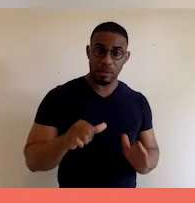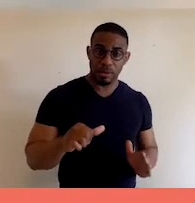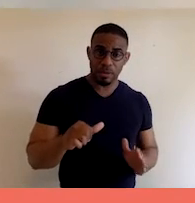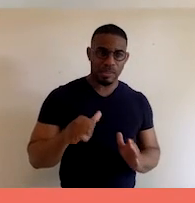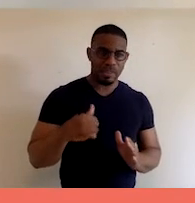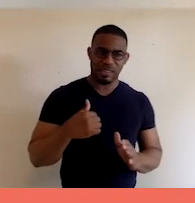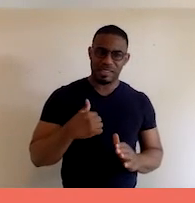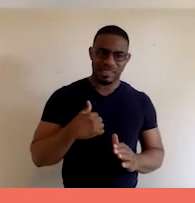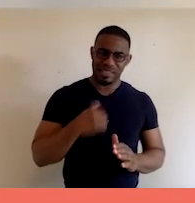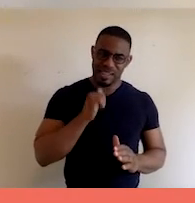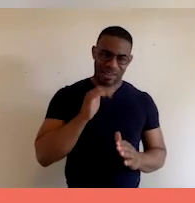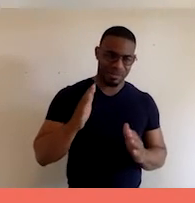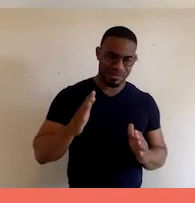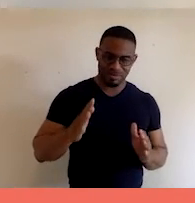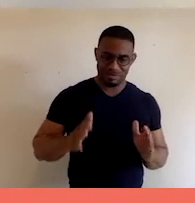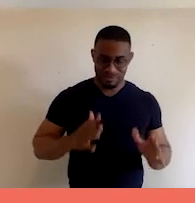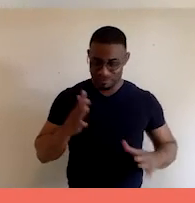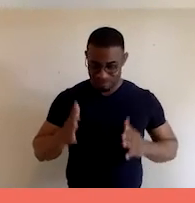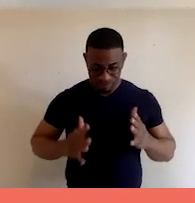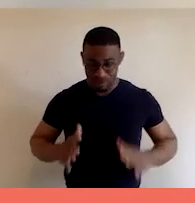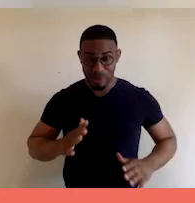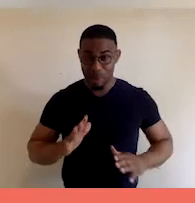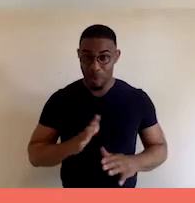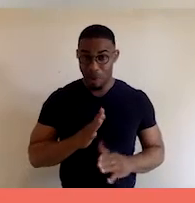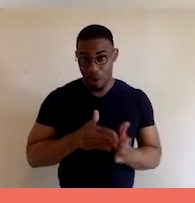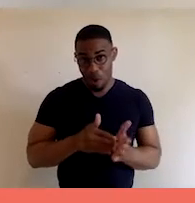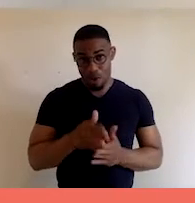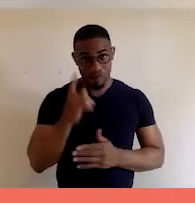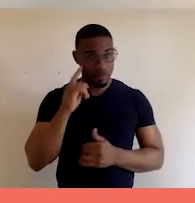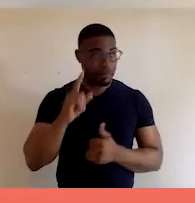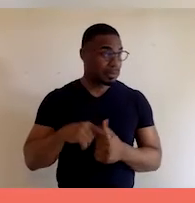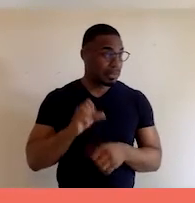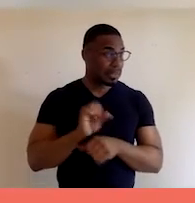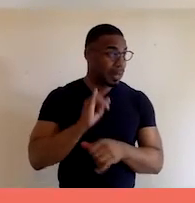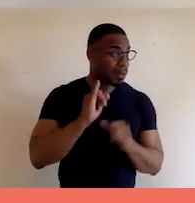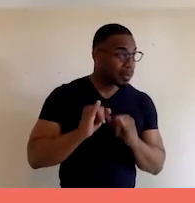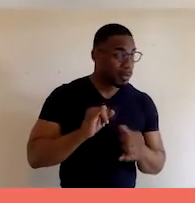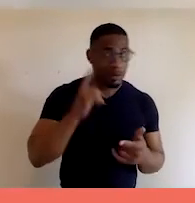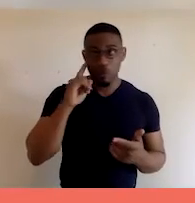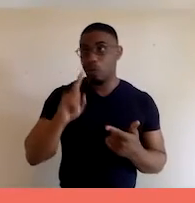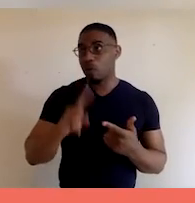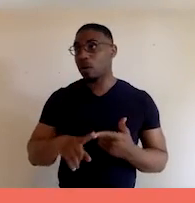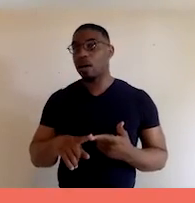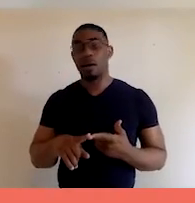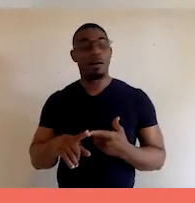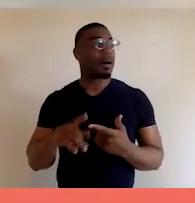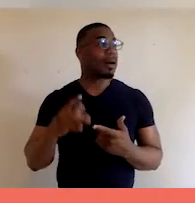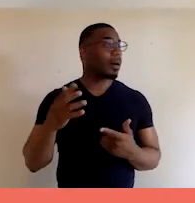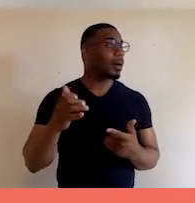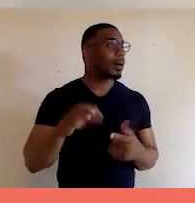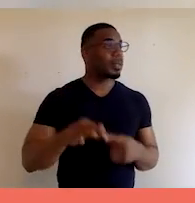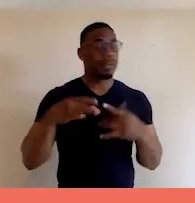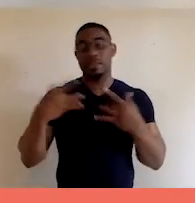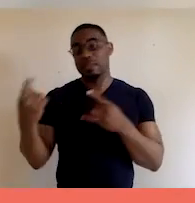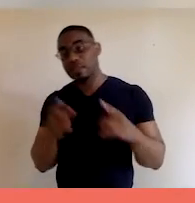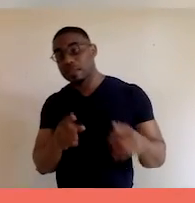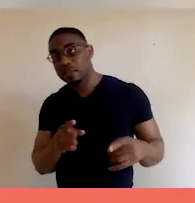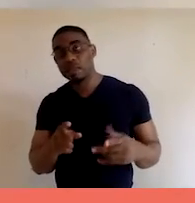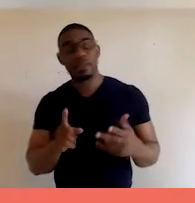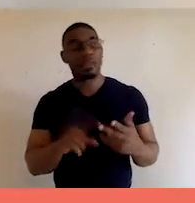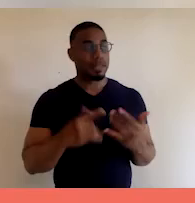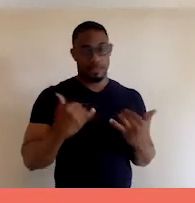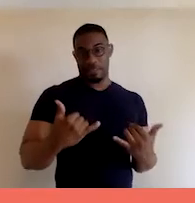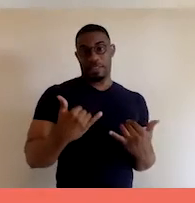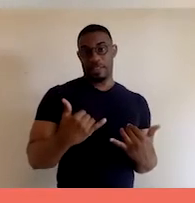I don't dress up often. So I dress up for a job interview. I dress up for, you know, special occasions, and I dressed up